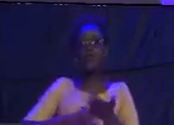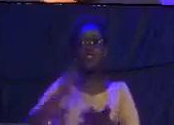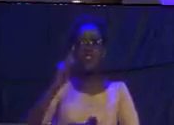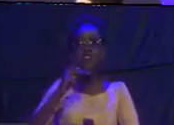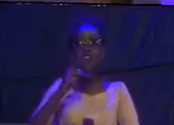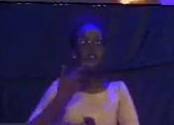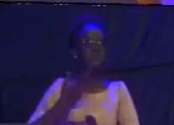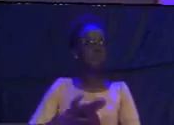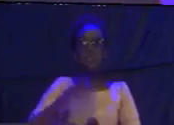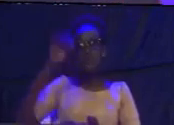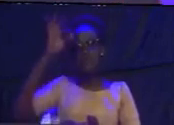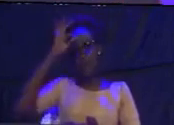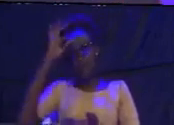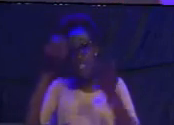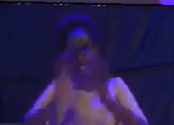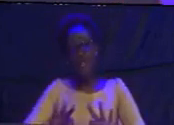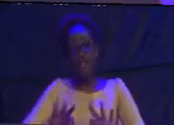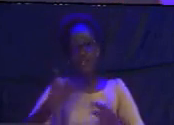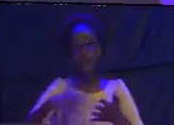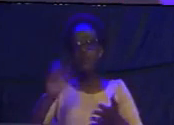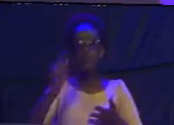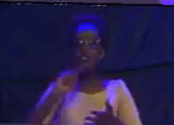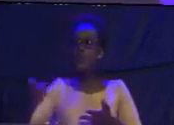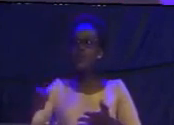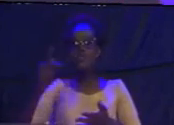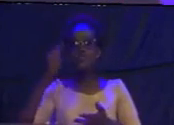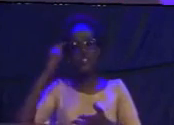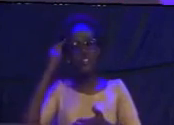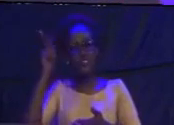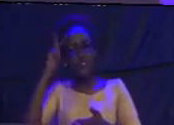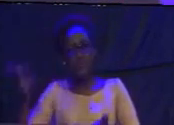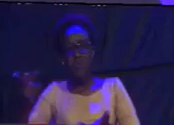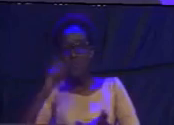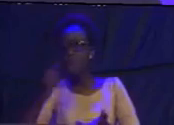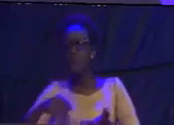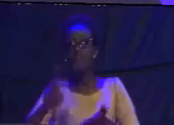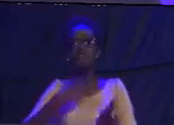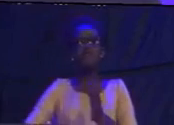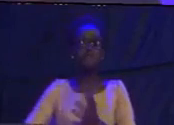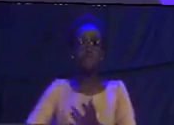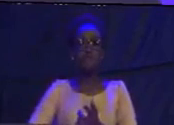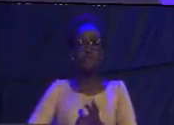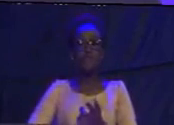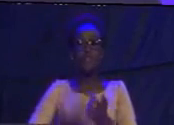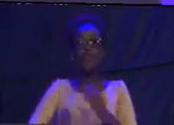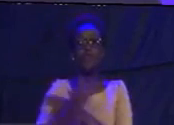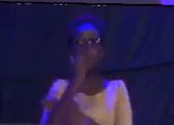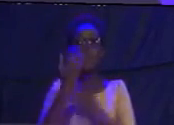You are going to use the folly of heaven to overcome the wise of the world.